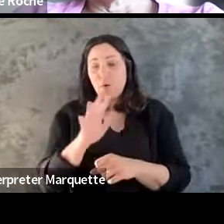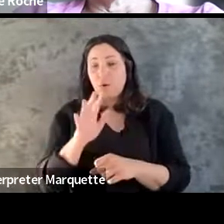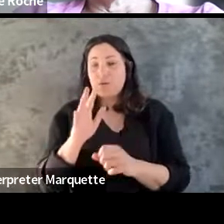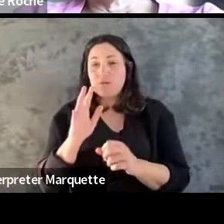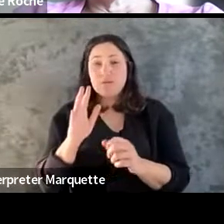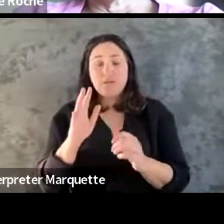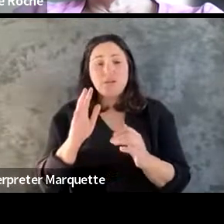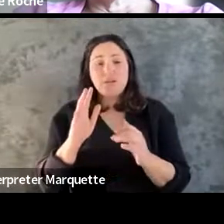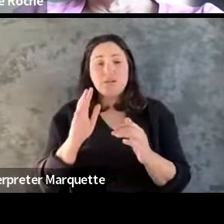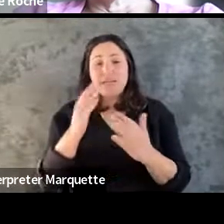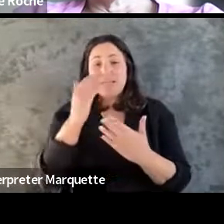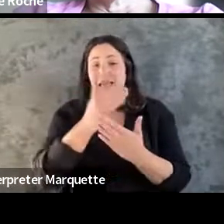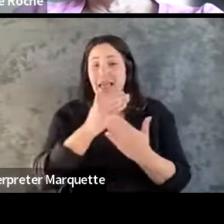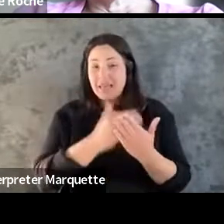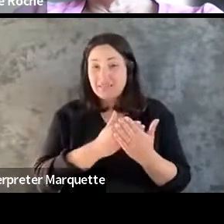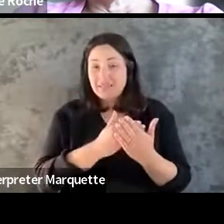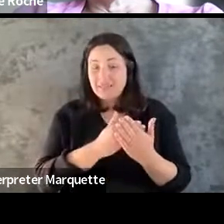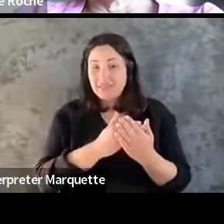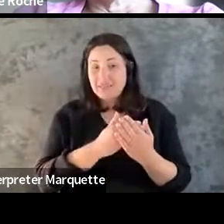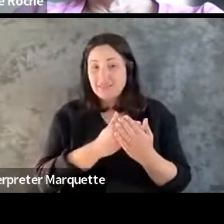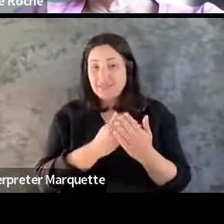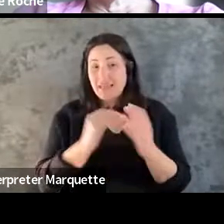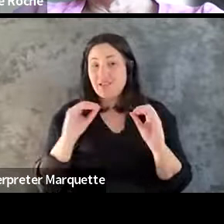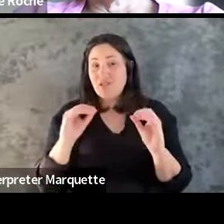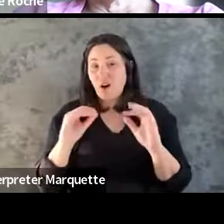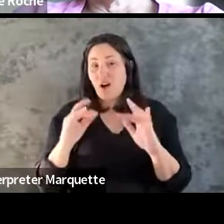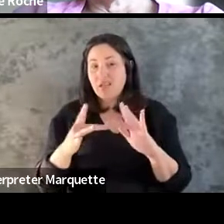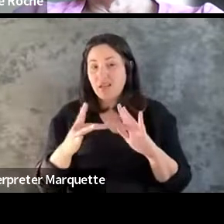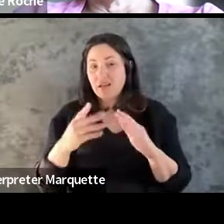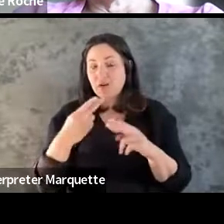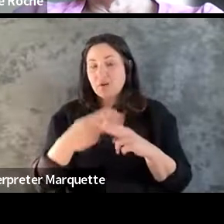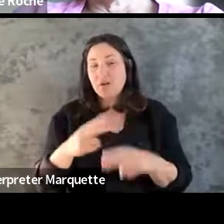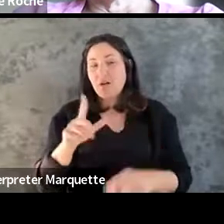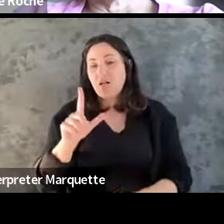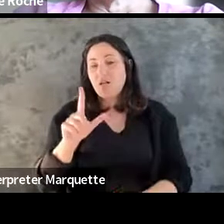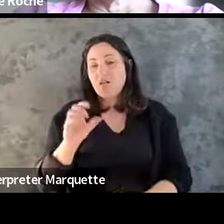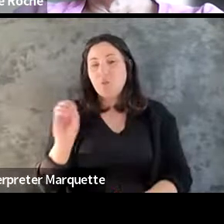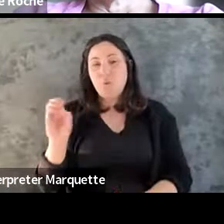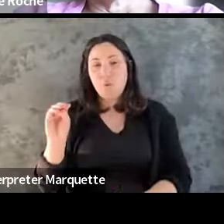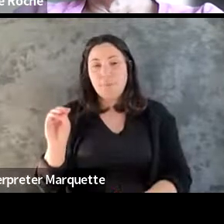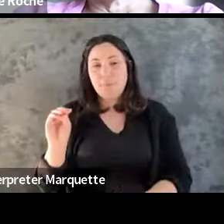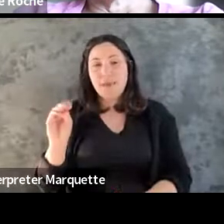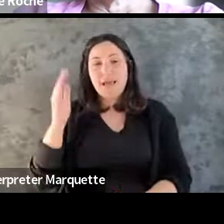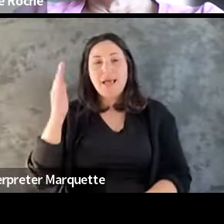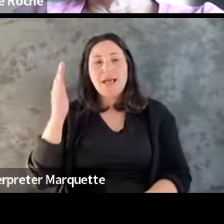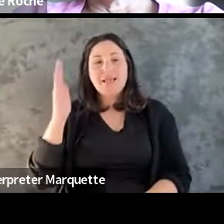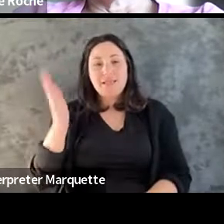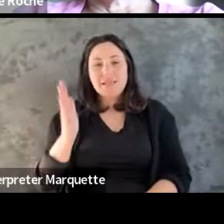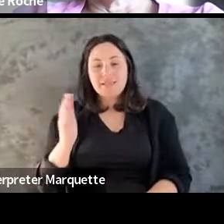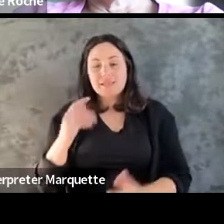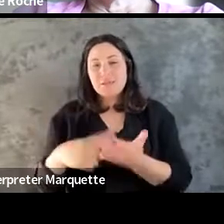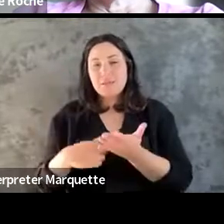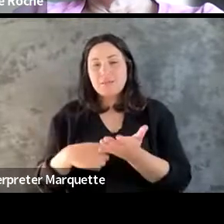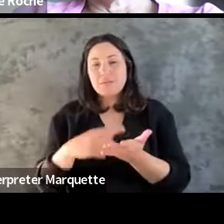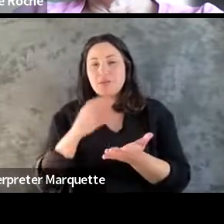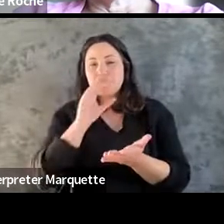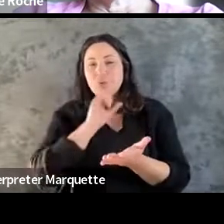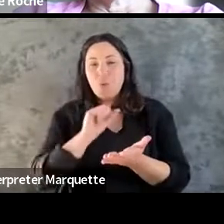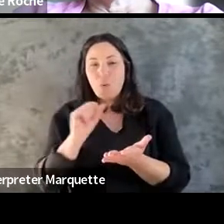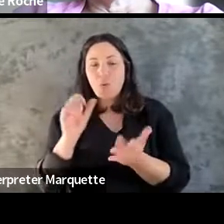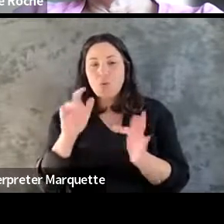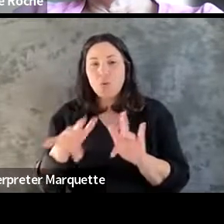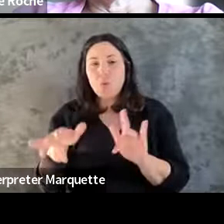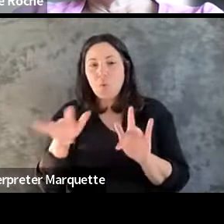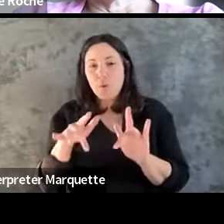portfolio of lessons that they taught online. We called them Loom Lessons. And teachers will sometimes use an old recorded Loom